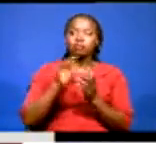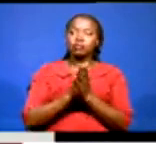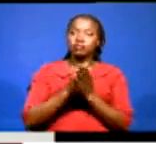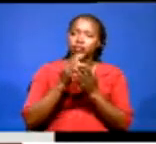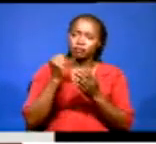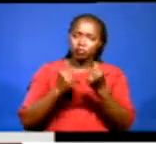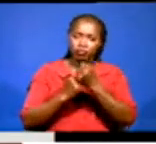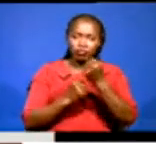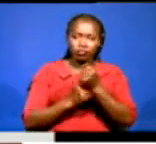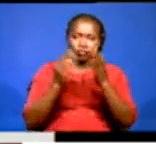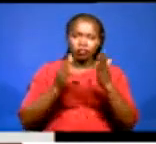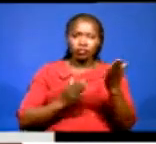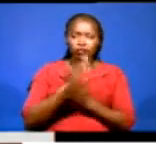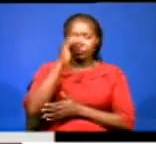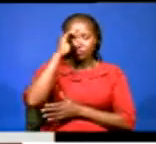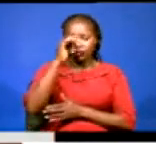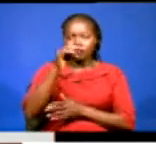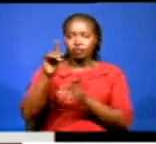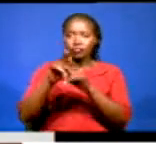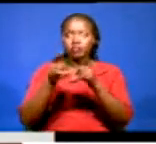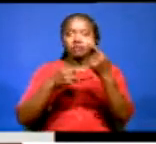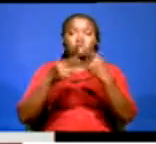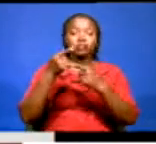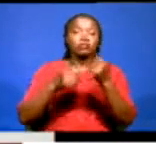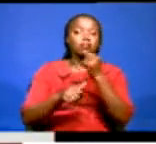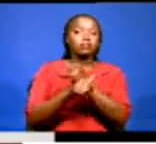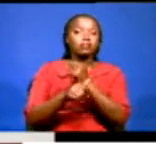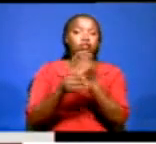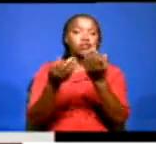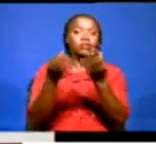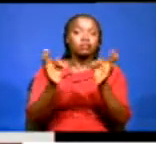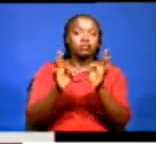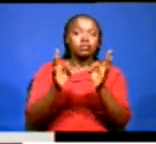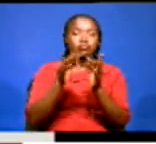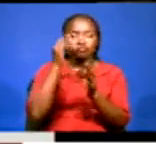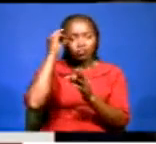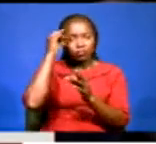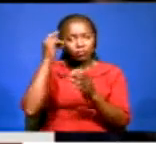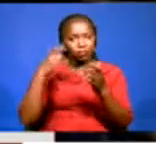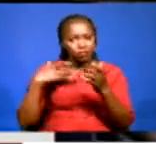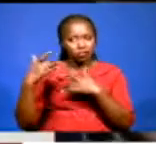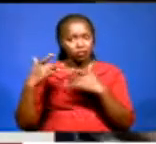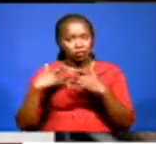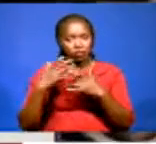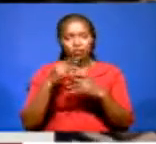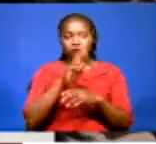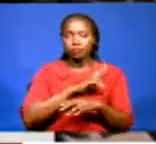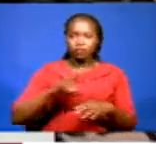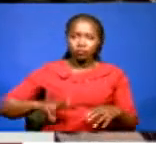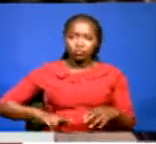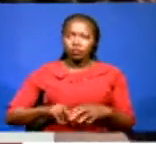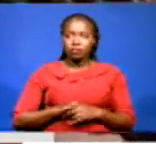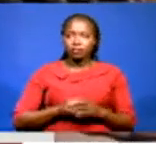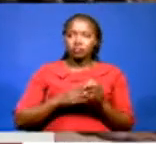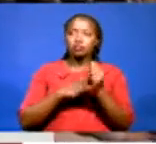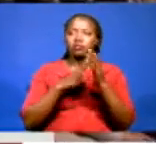human dignity, as well as overcome threats to freedom of thought, conscience, and religion. The leaders